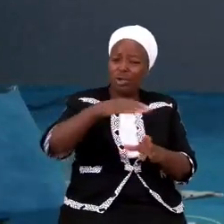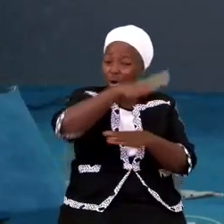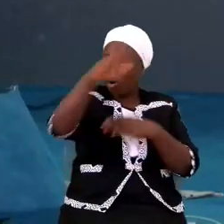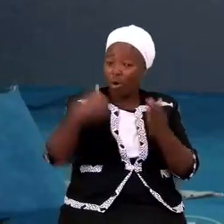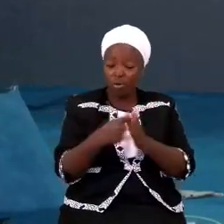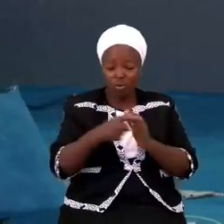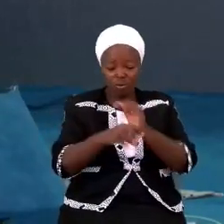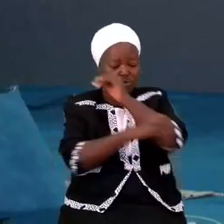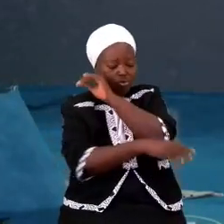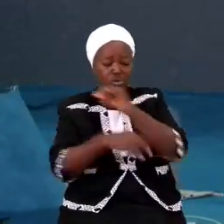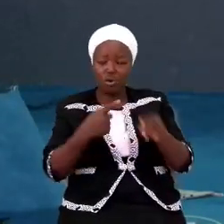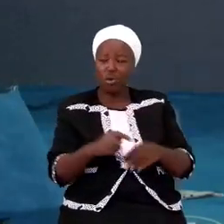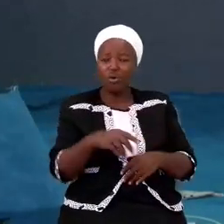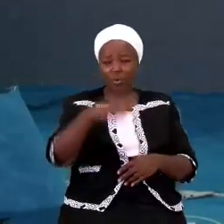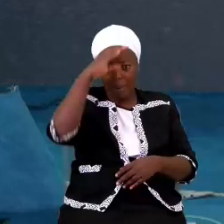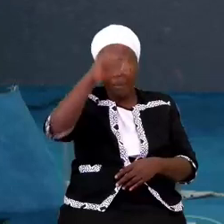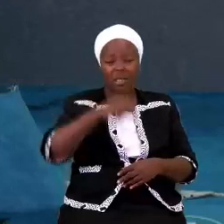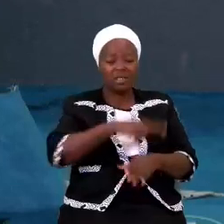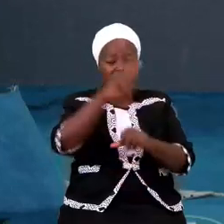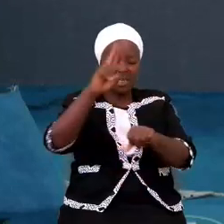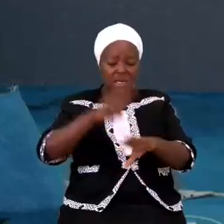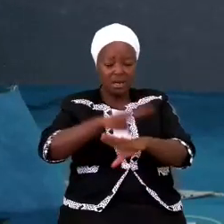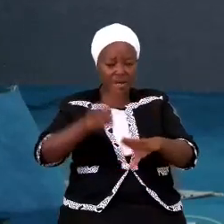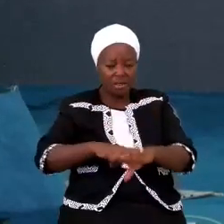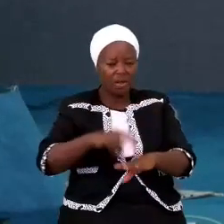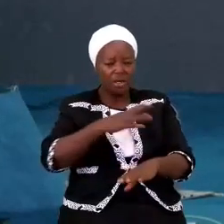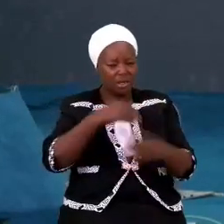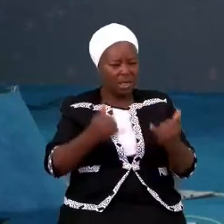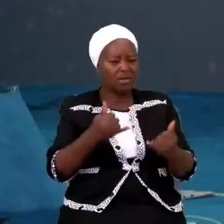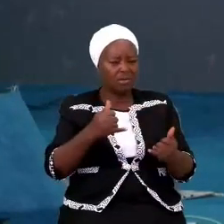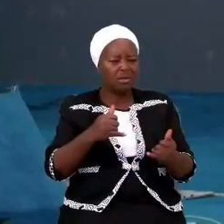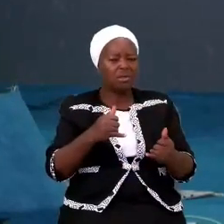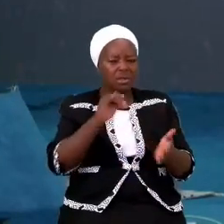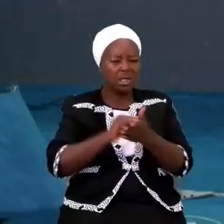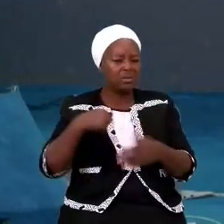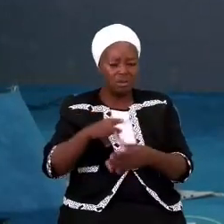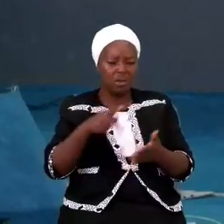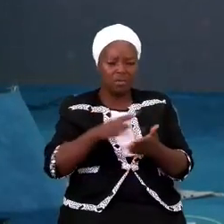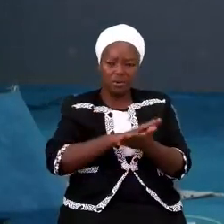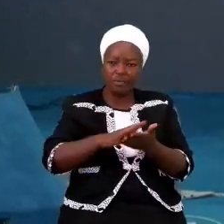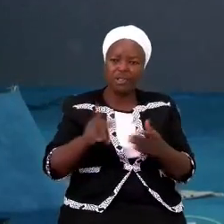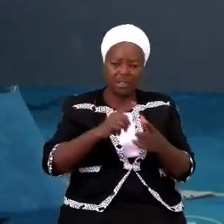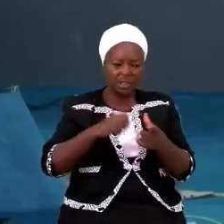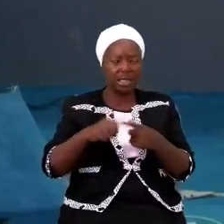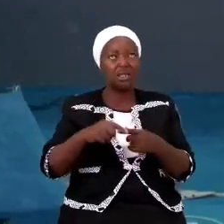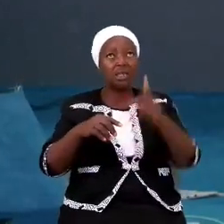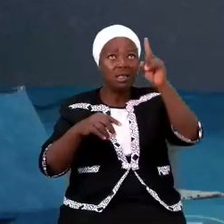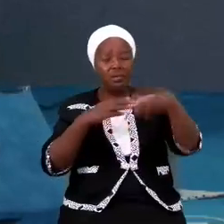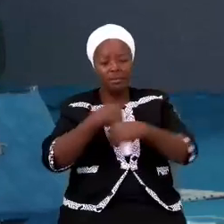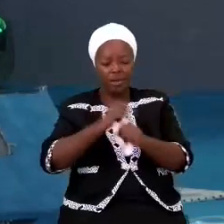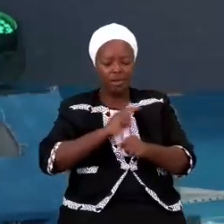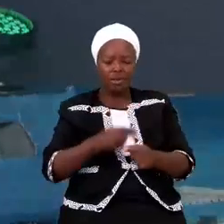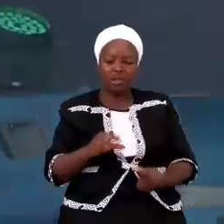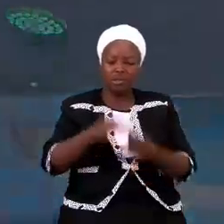us peculiar people, and we're zealous of good works. We need to examine where